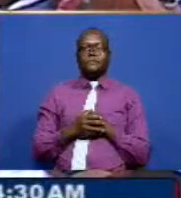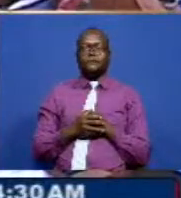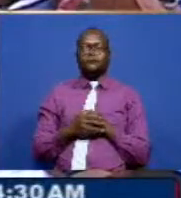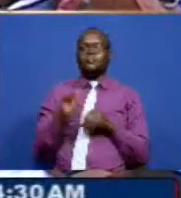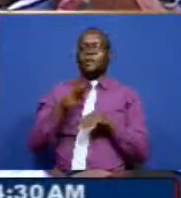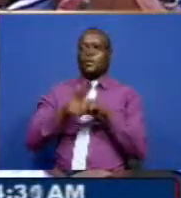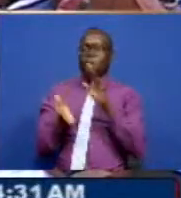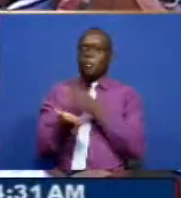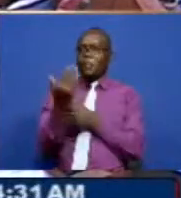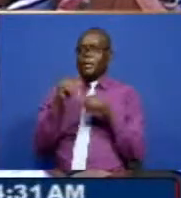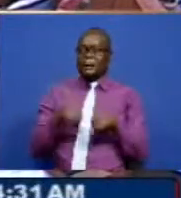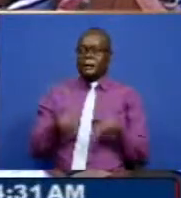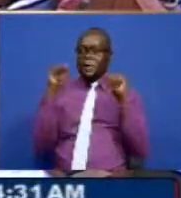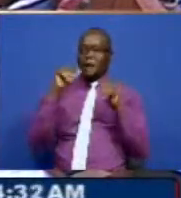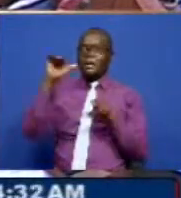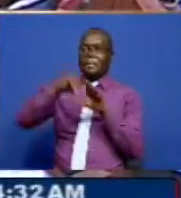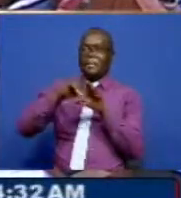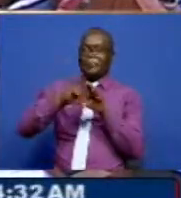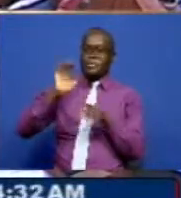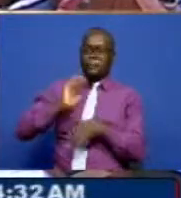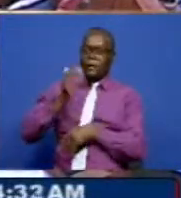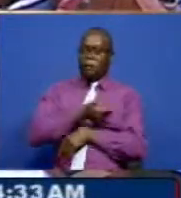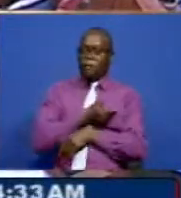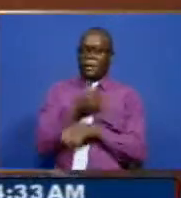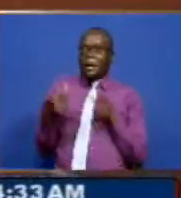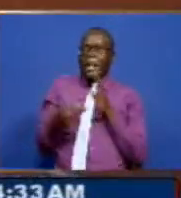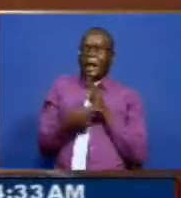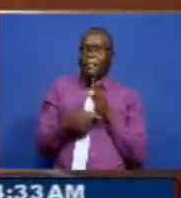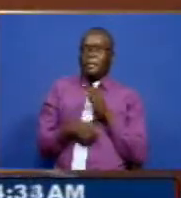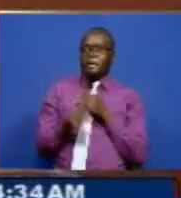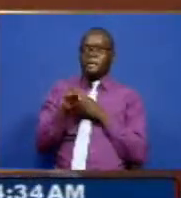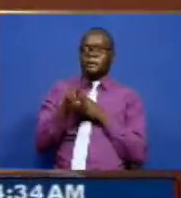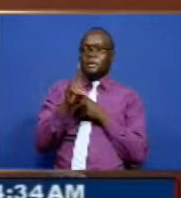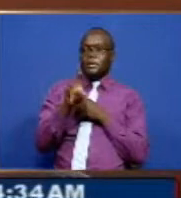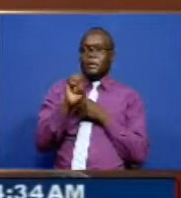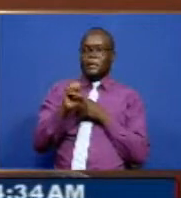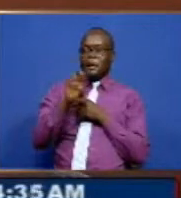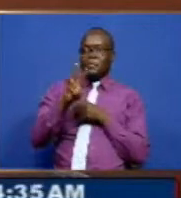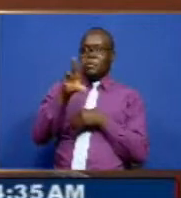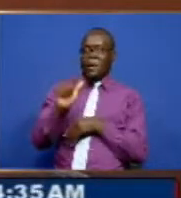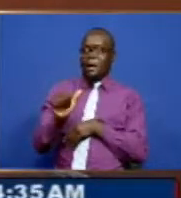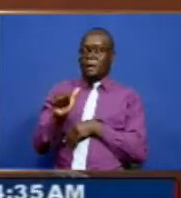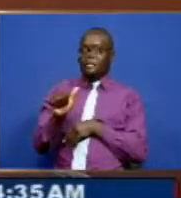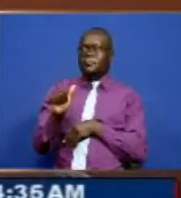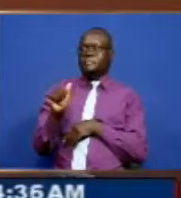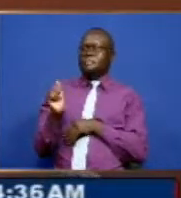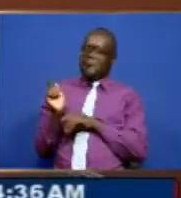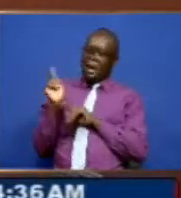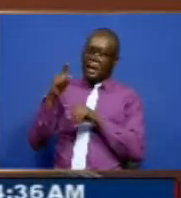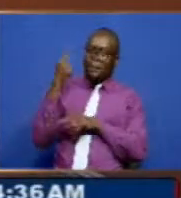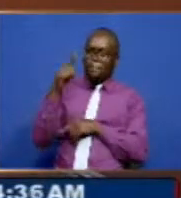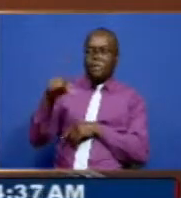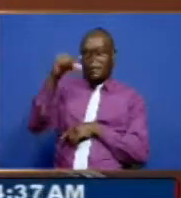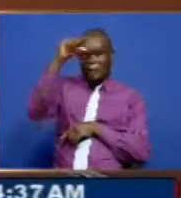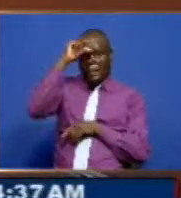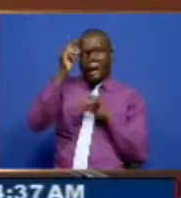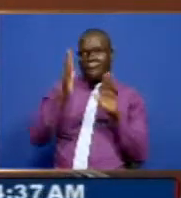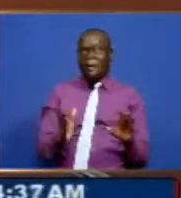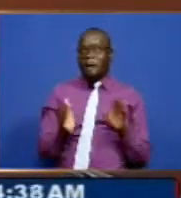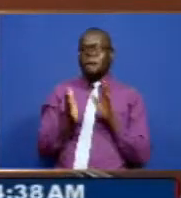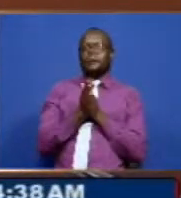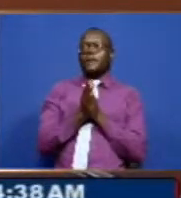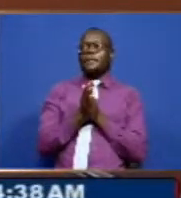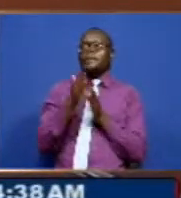Morning, Chair and the members of the committee. My name is Ndegwa Njiro. I appear for the Governor together with